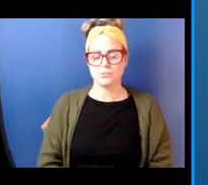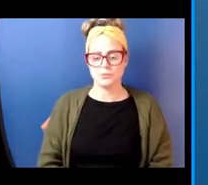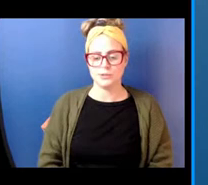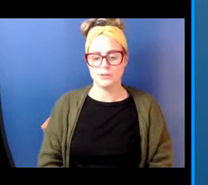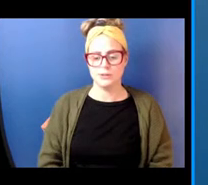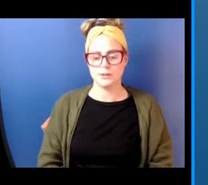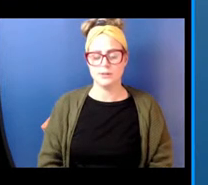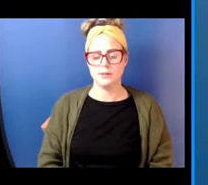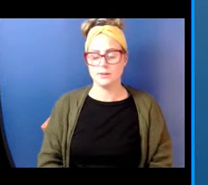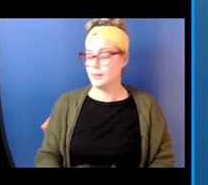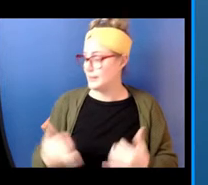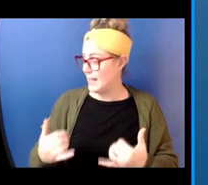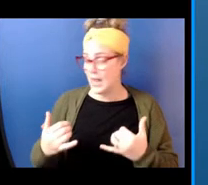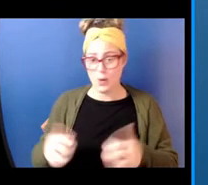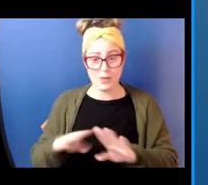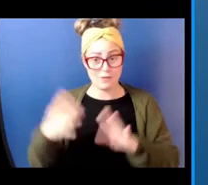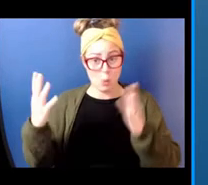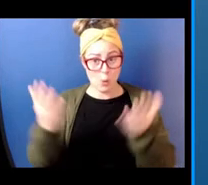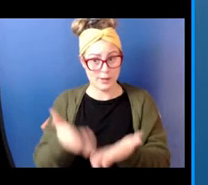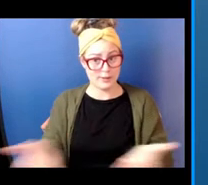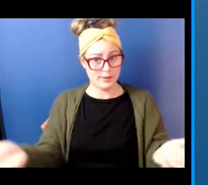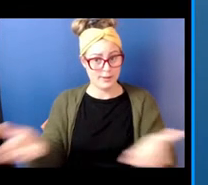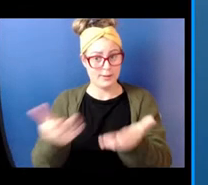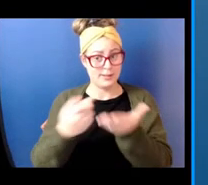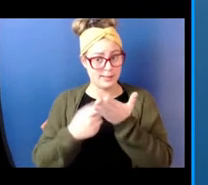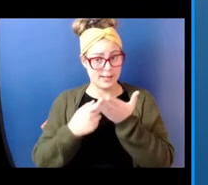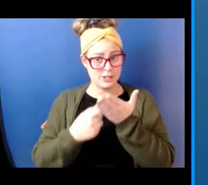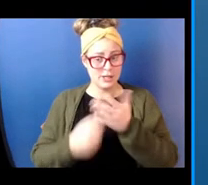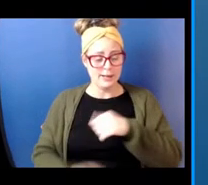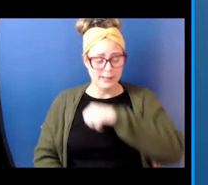the floor is now open for discussion